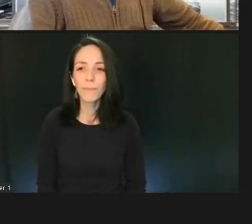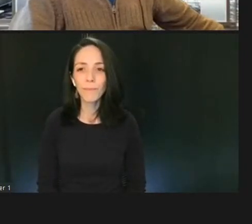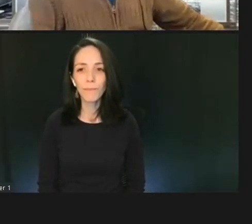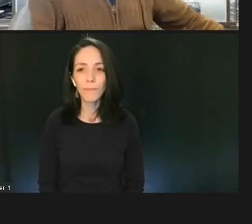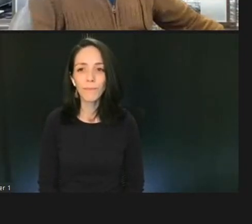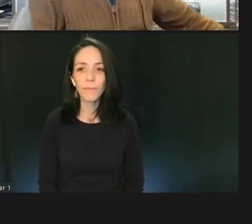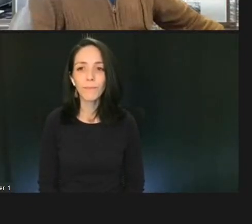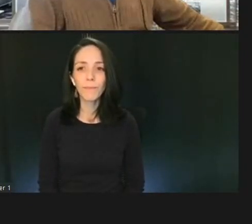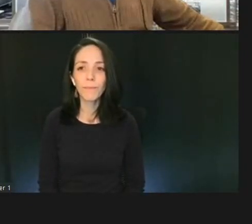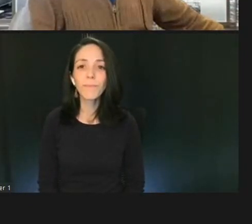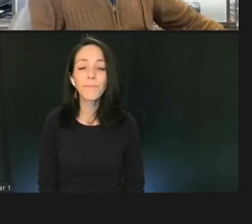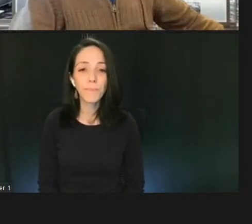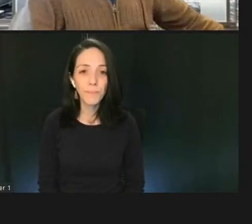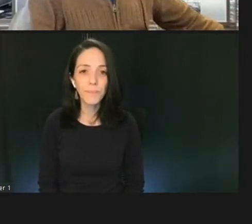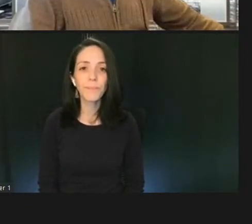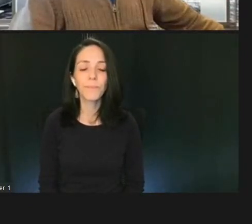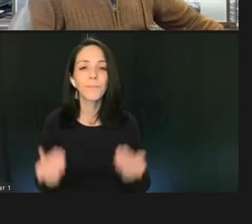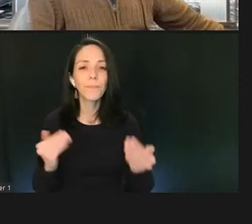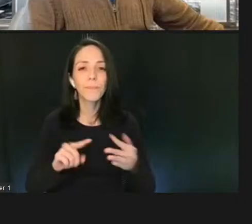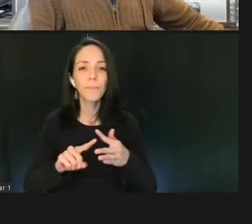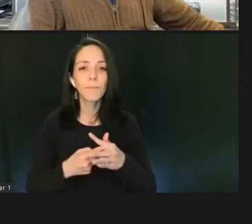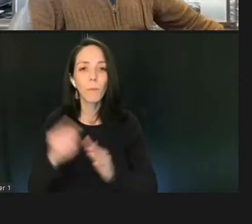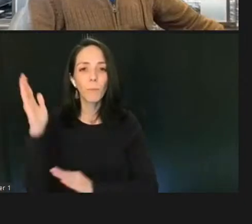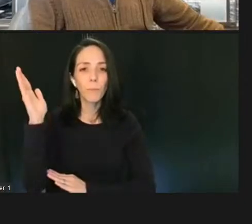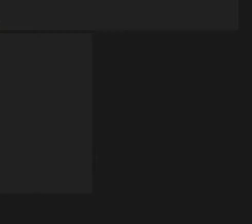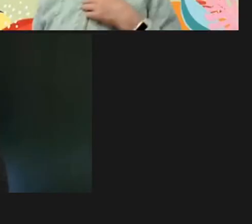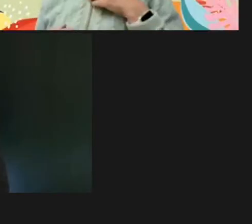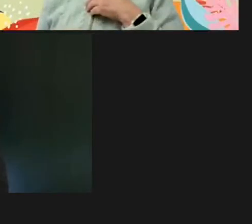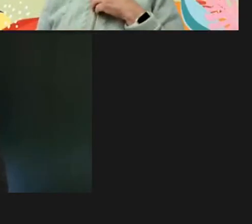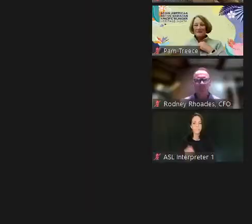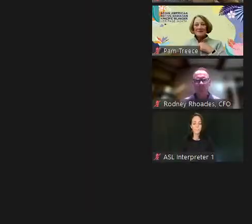and start the presentation.